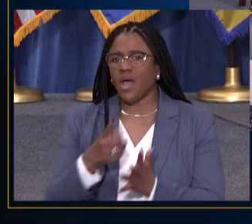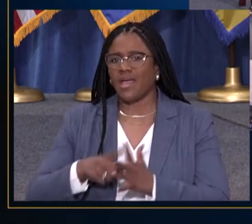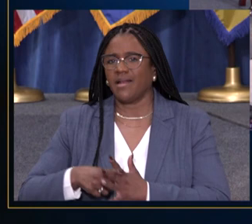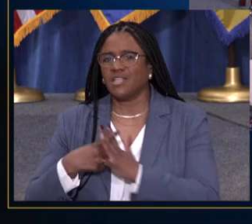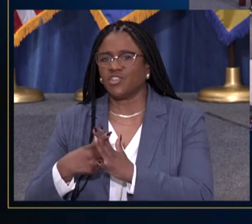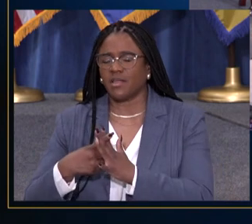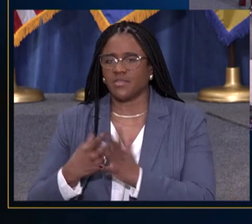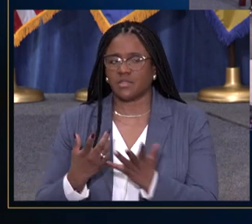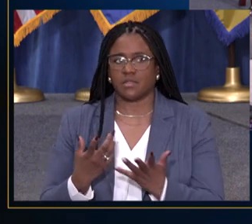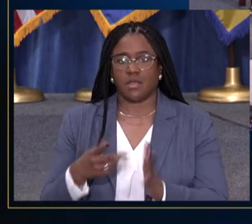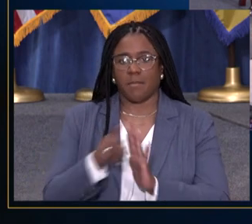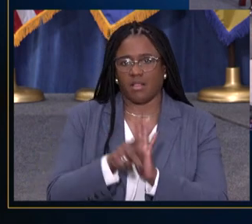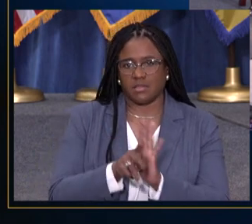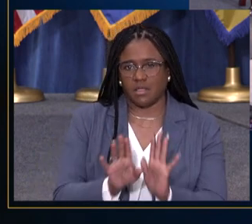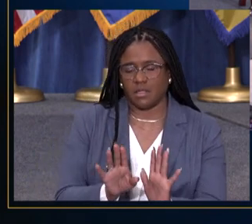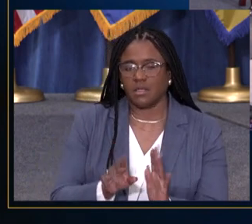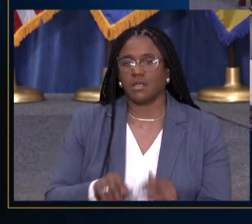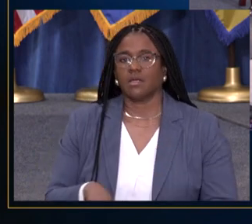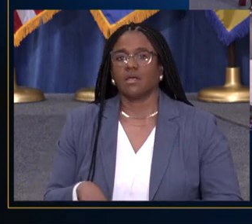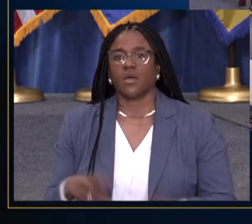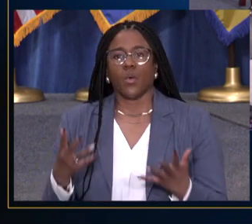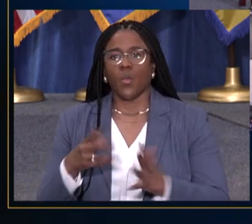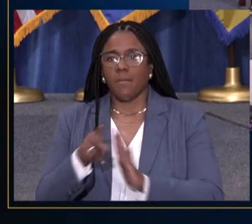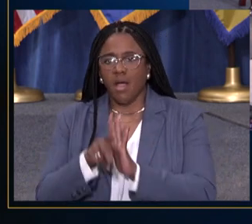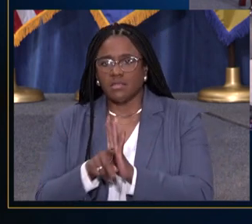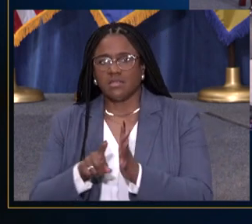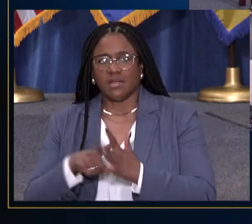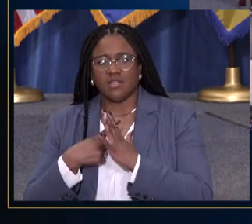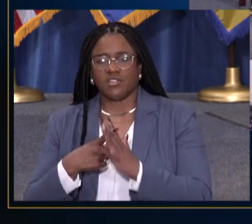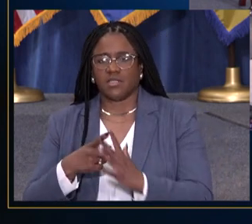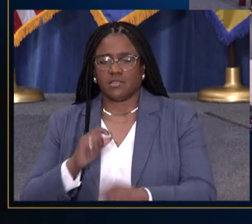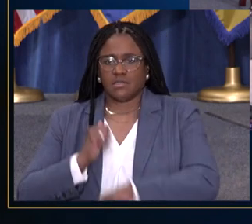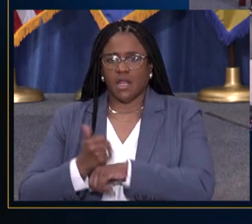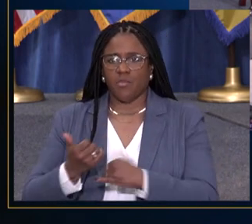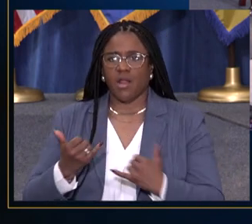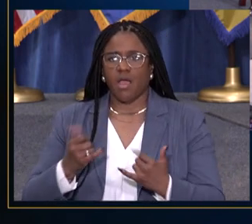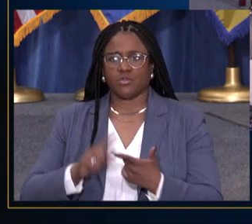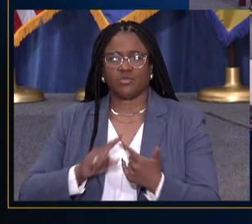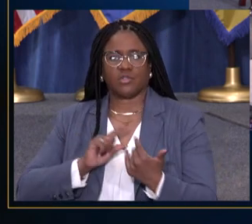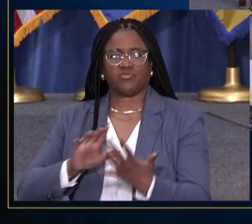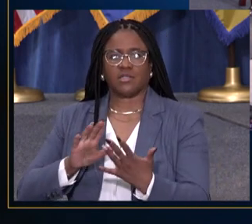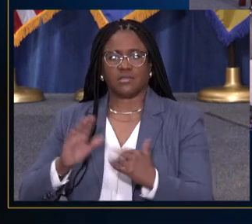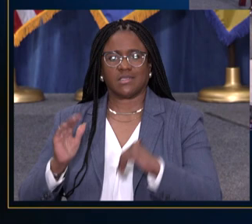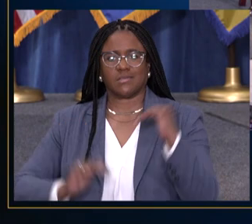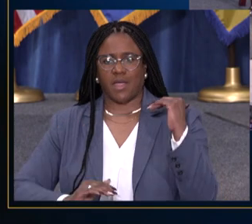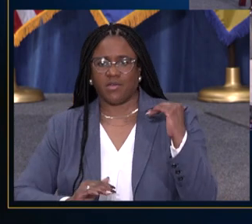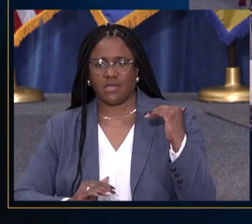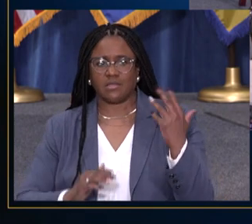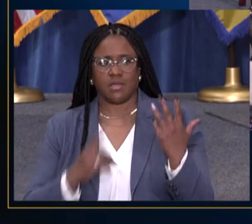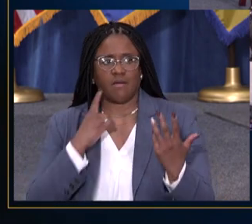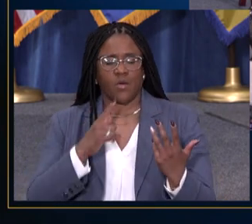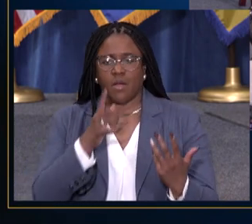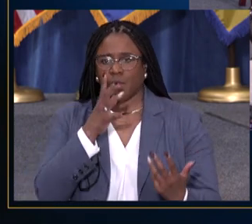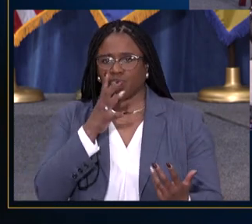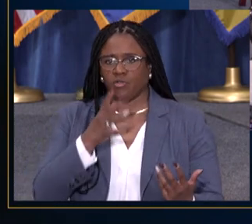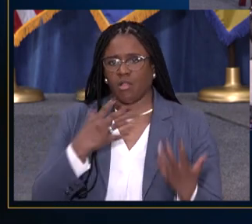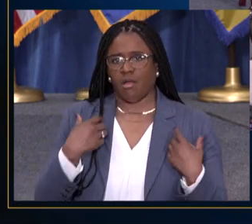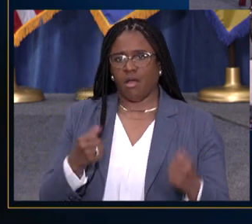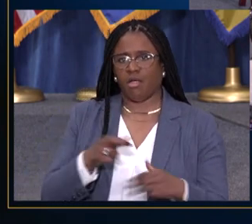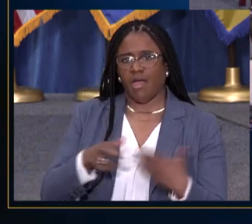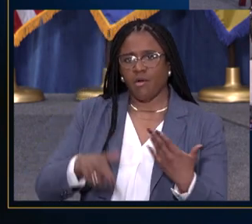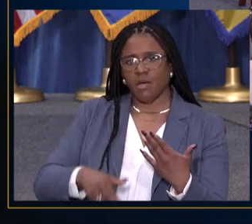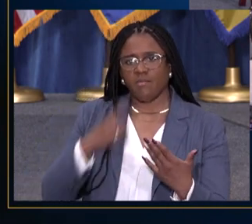policy right now, what initiatives or policies are currently in place to address disparities in maternal health outcomes